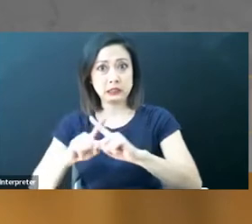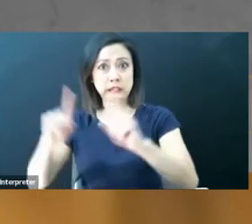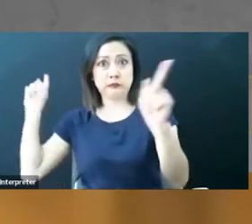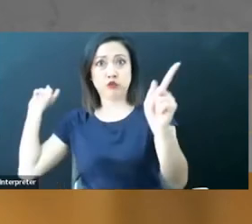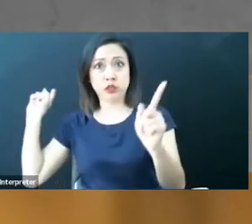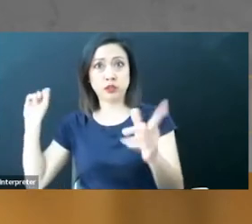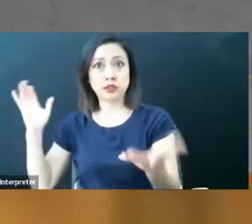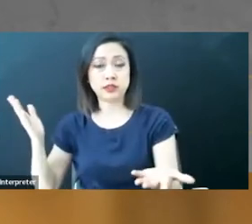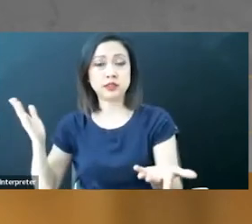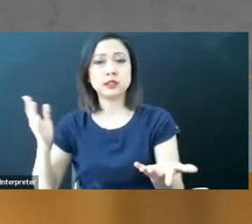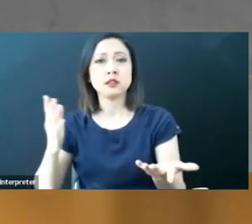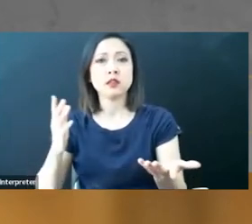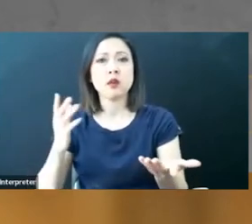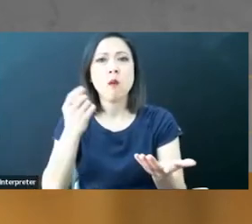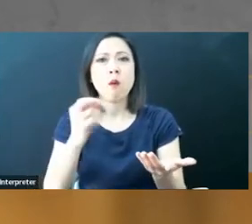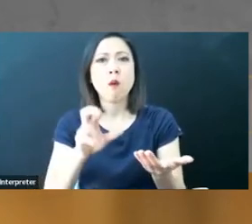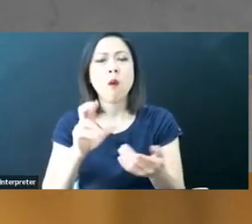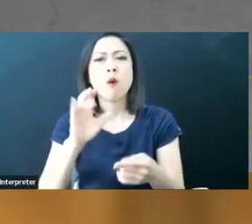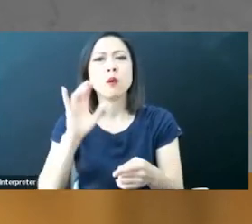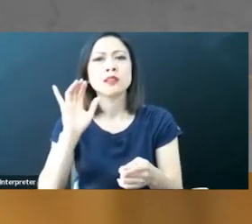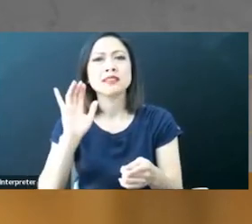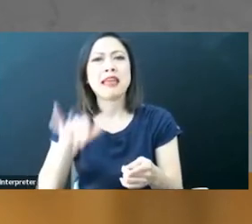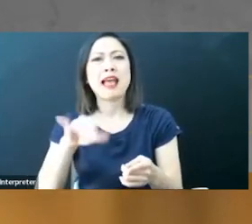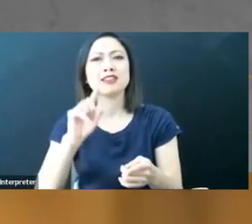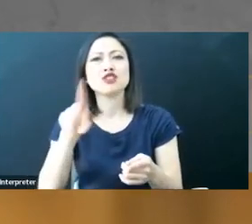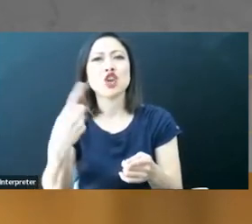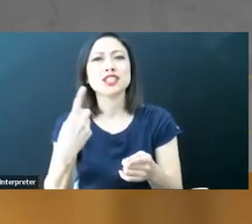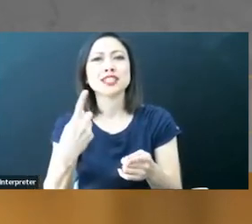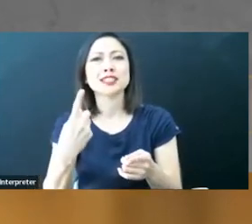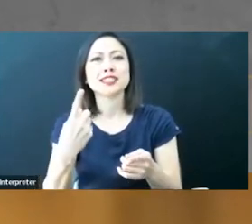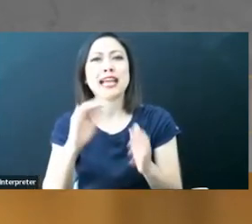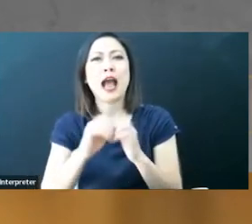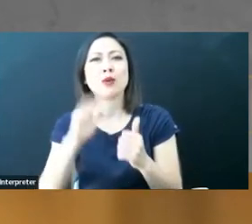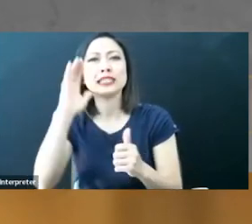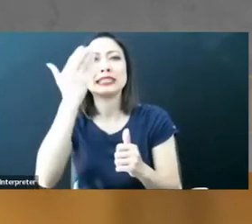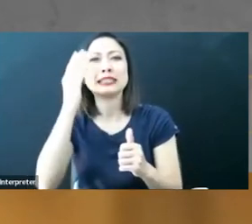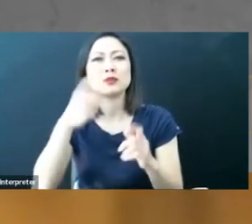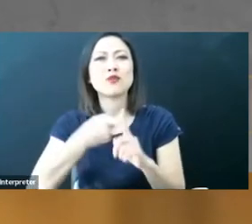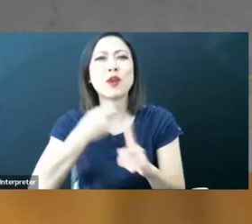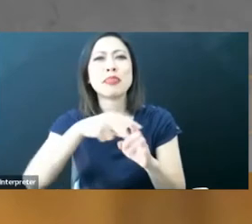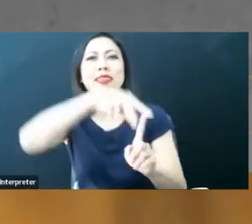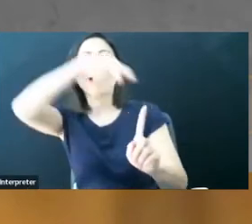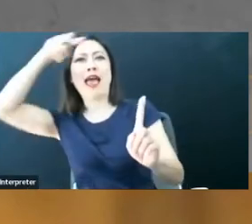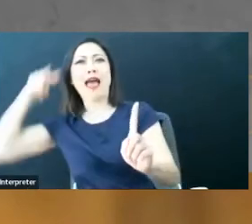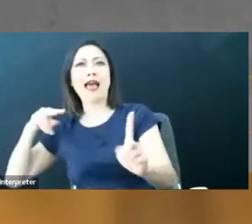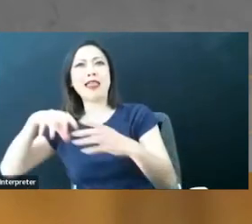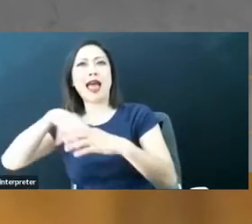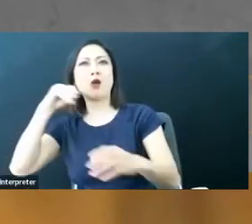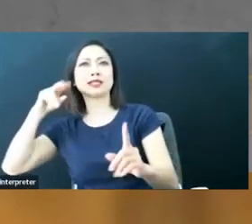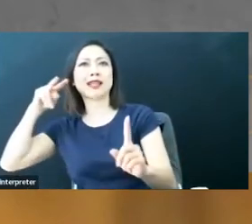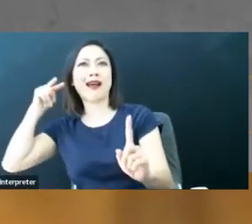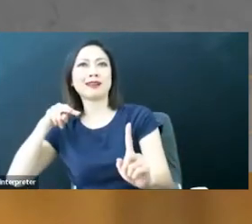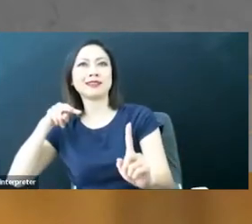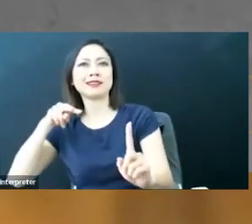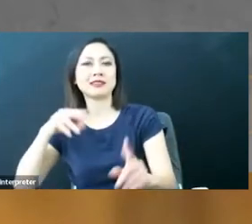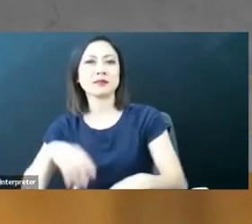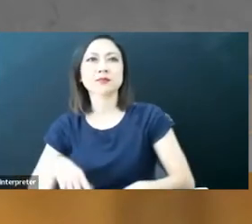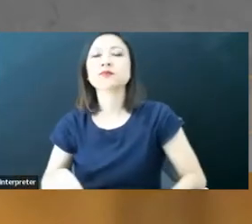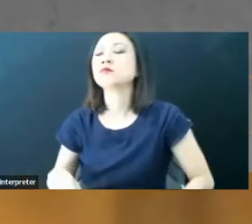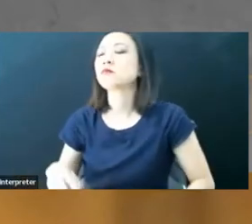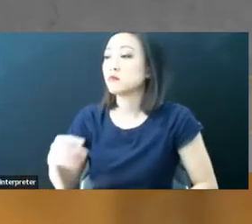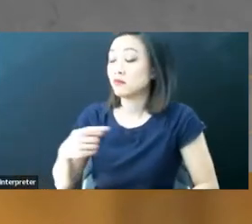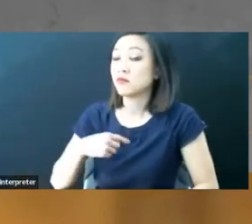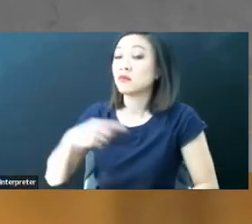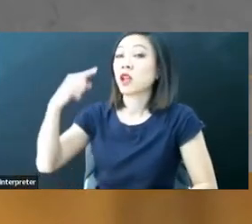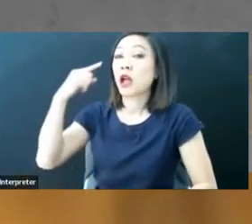to perceive from the outside? Well, if you go back to that 2000 period, I think there's always a risk when capital